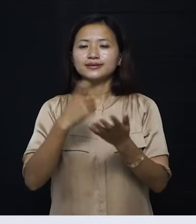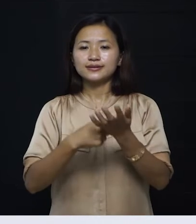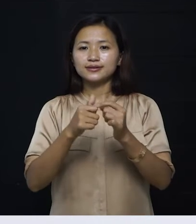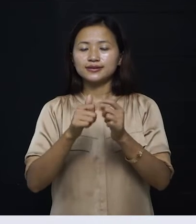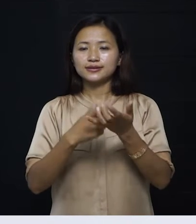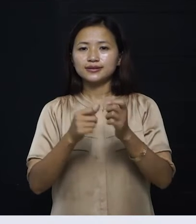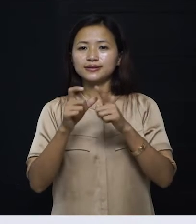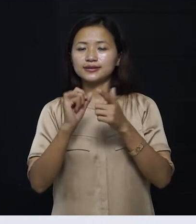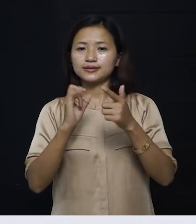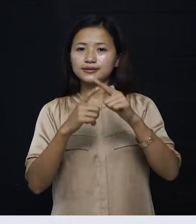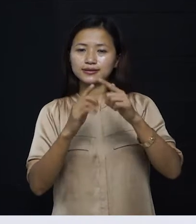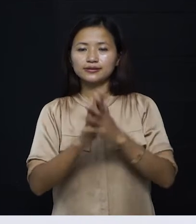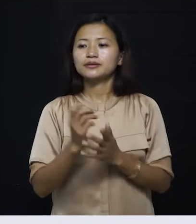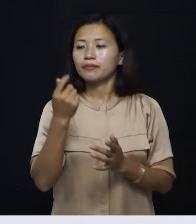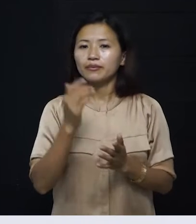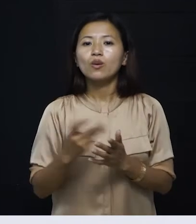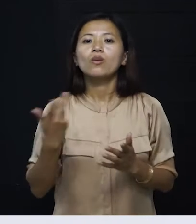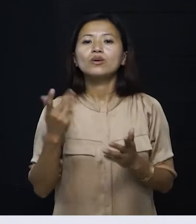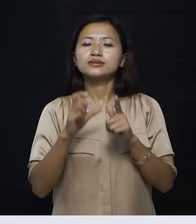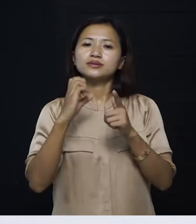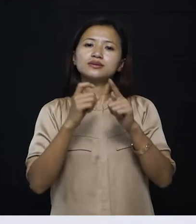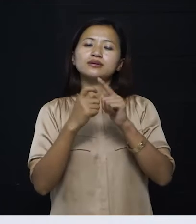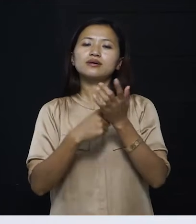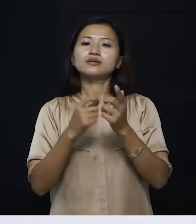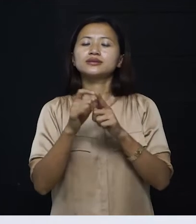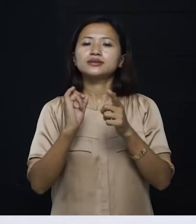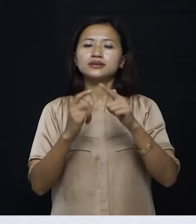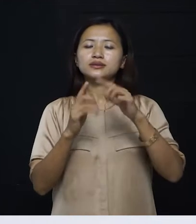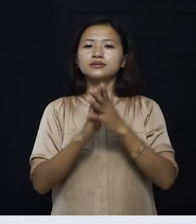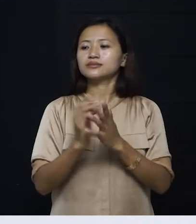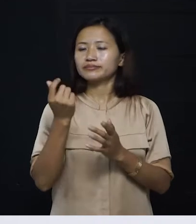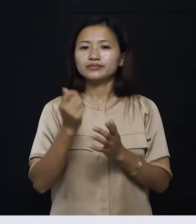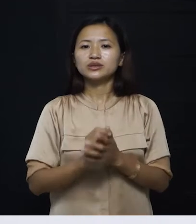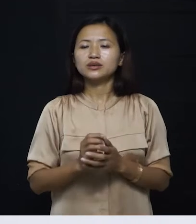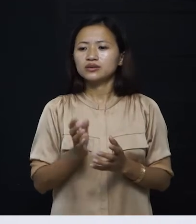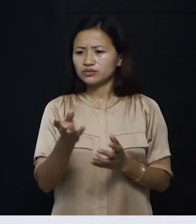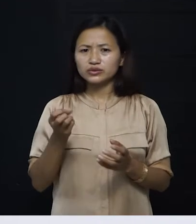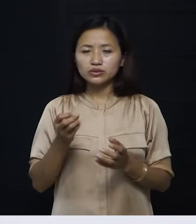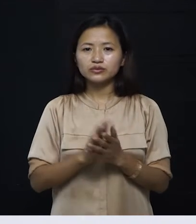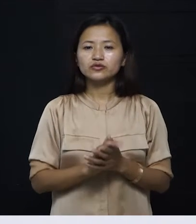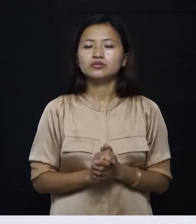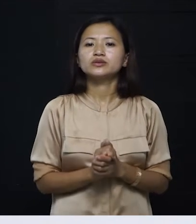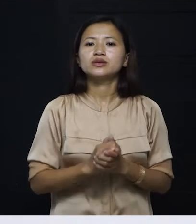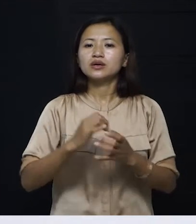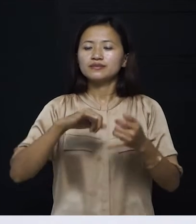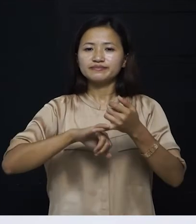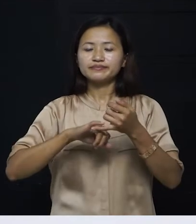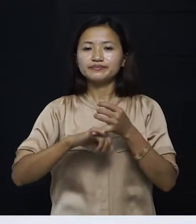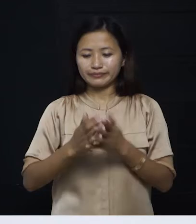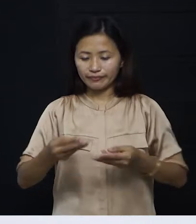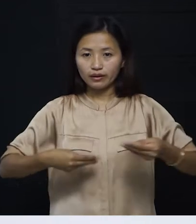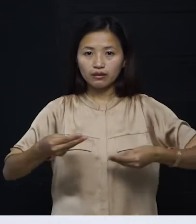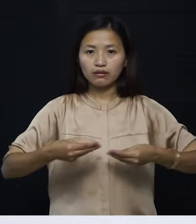Credit money. I'm sure you all know what a credit is, isn't it? Sometimes you students also, you take credit from the shop.